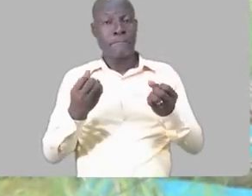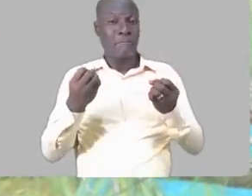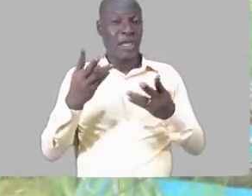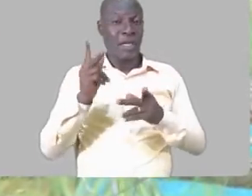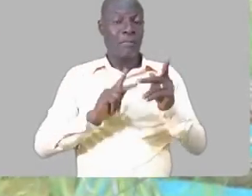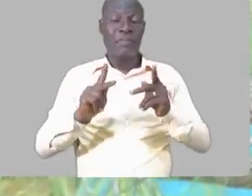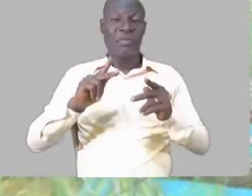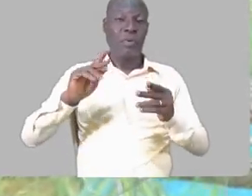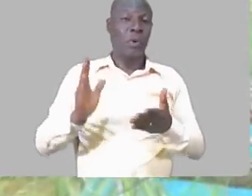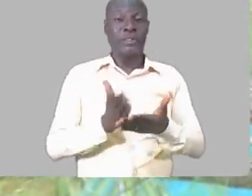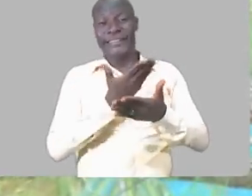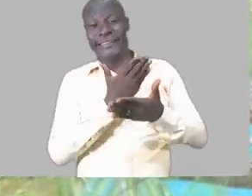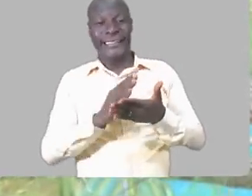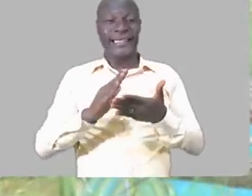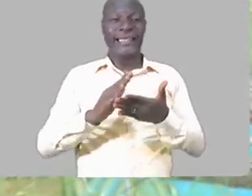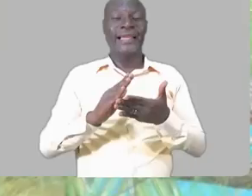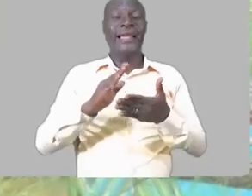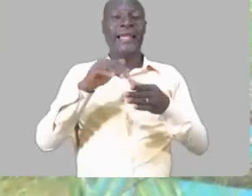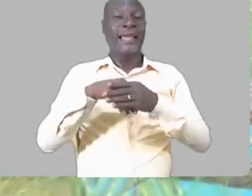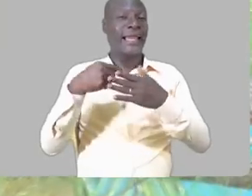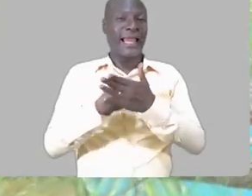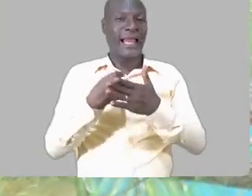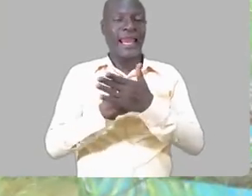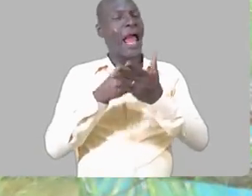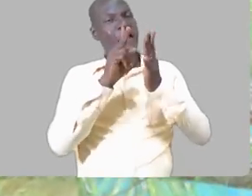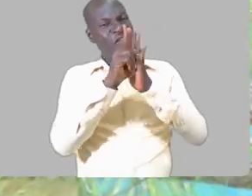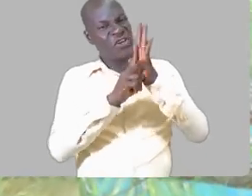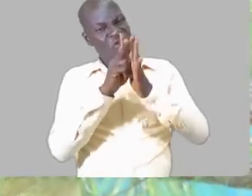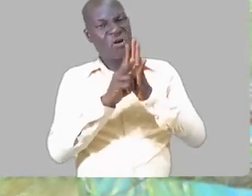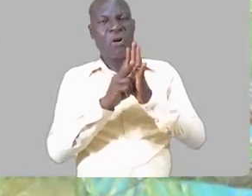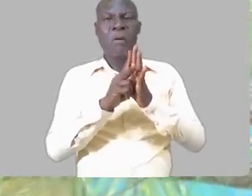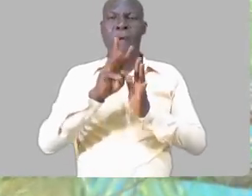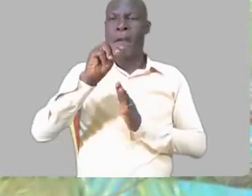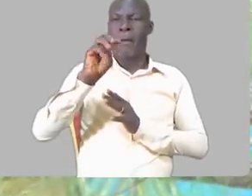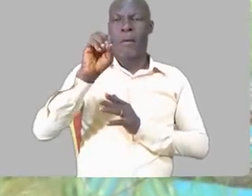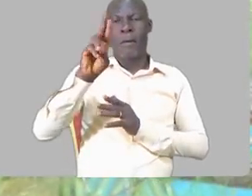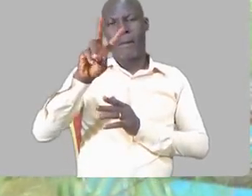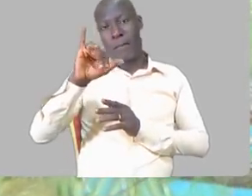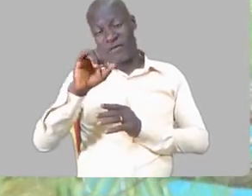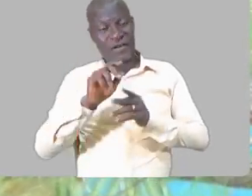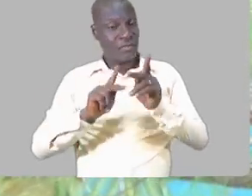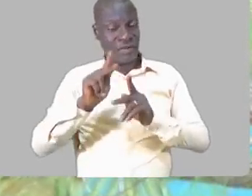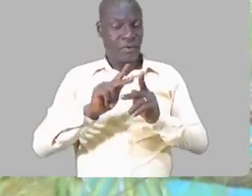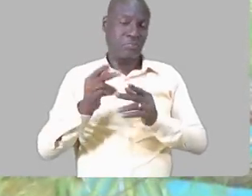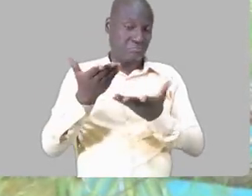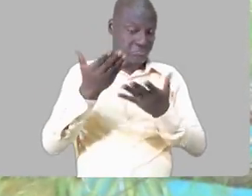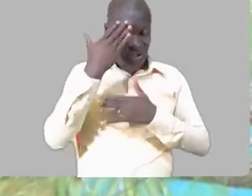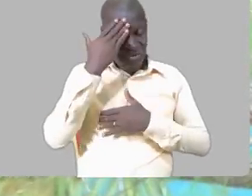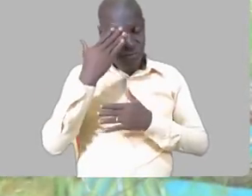nwom ene wo omo a eyi movies ya che se yen so so ye celebrities ni omo